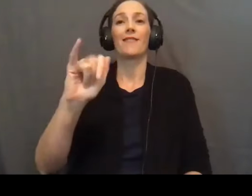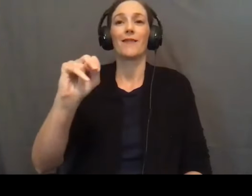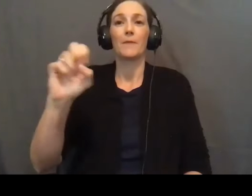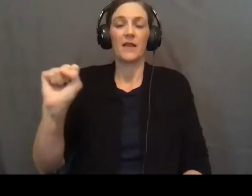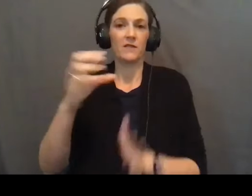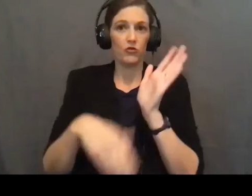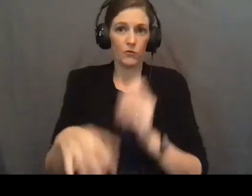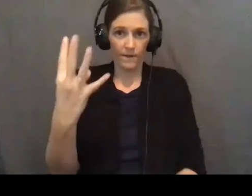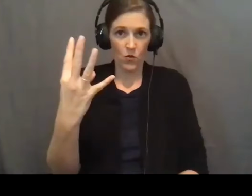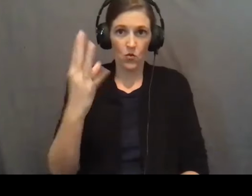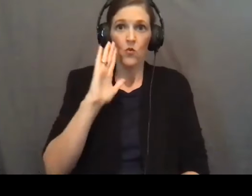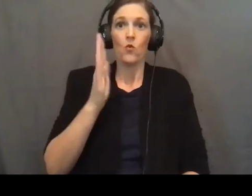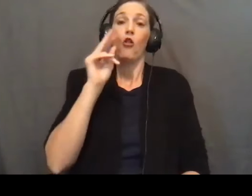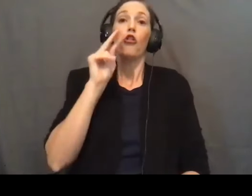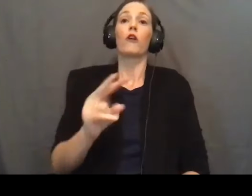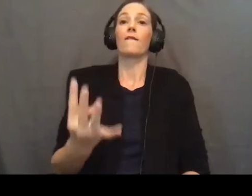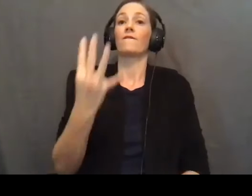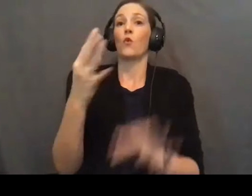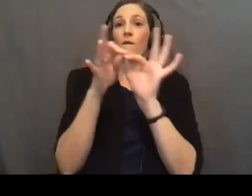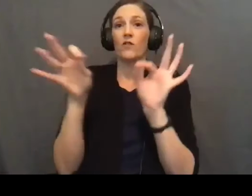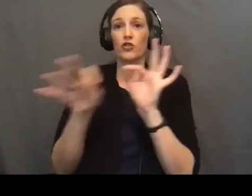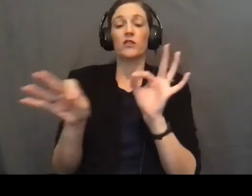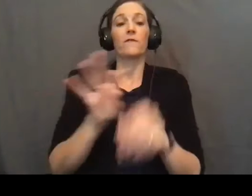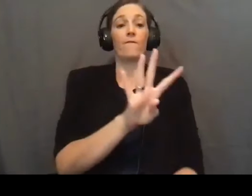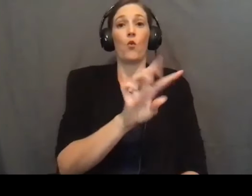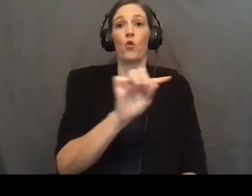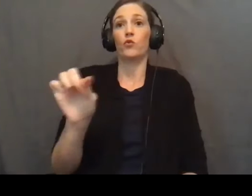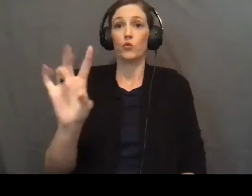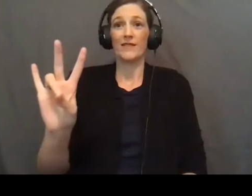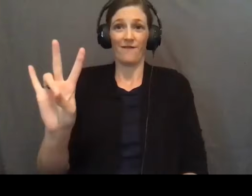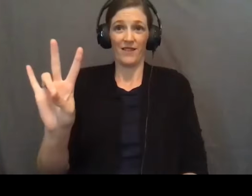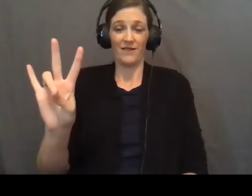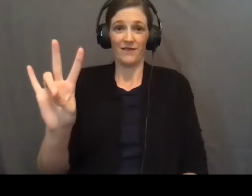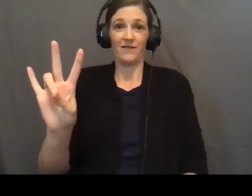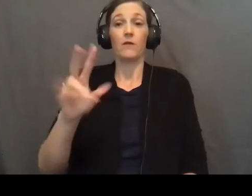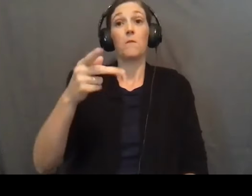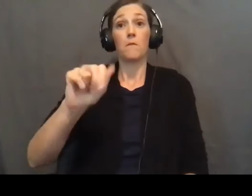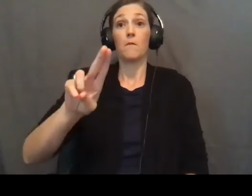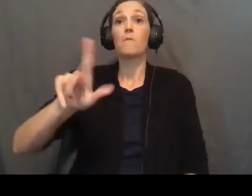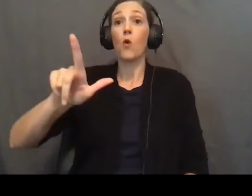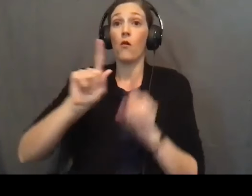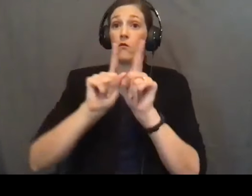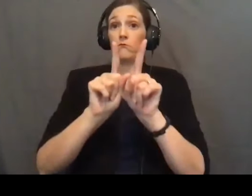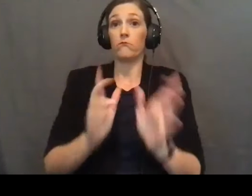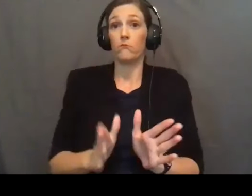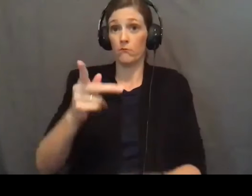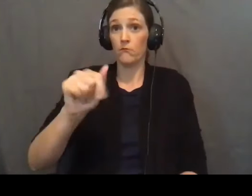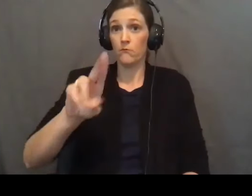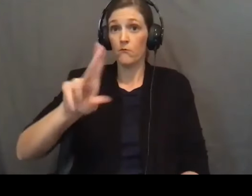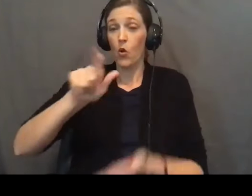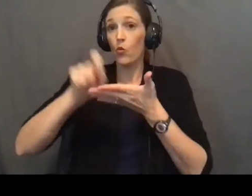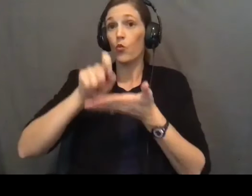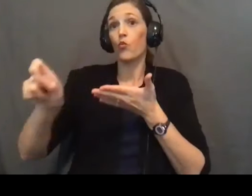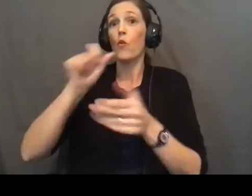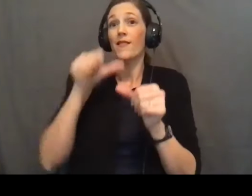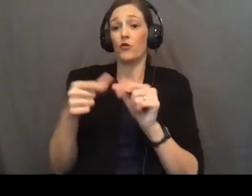And we're going to look at four verses from verse 4 through 7, where Paul, the Apostle Paul, who wrote this letter to the